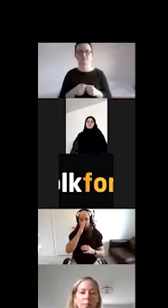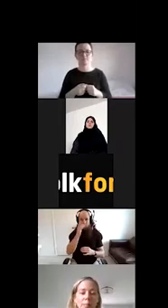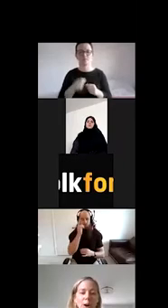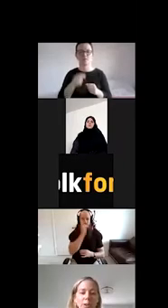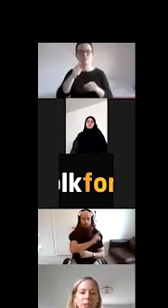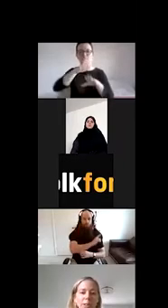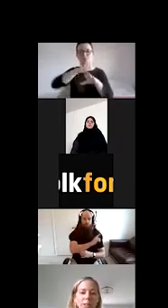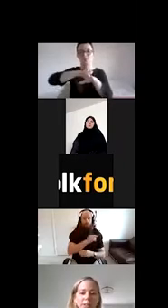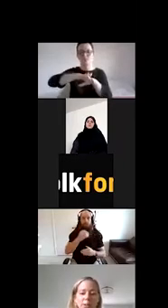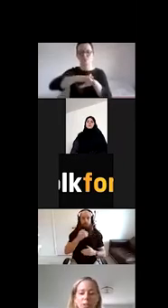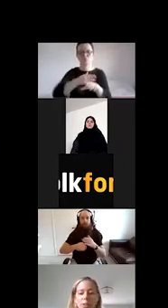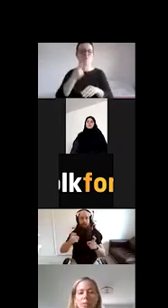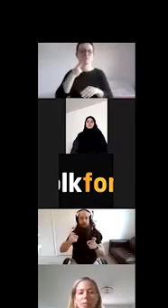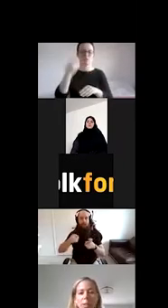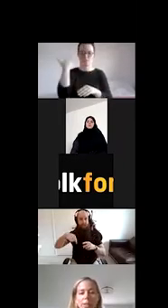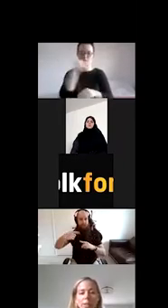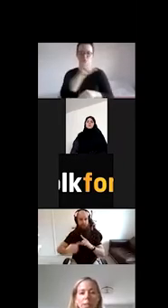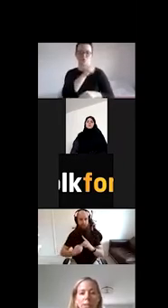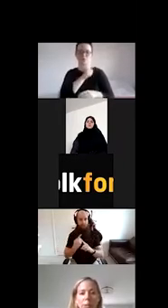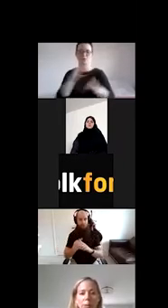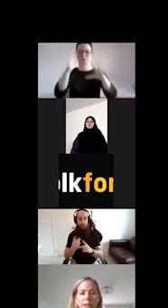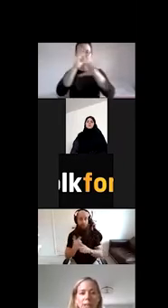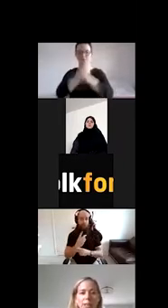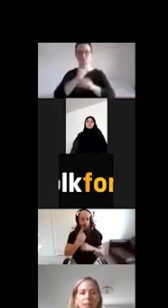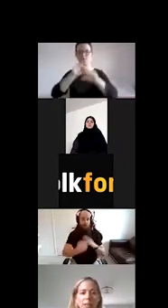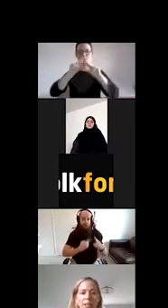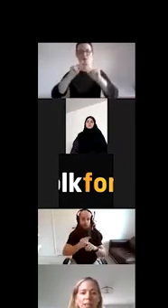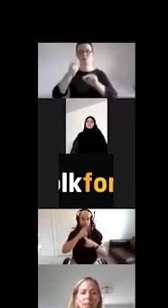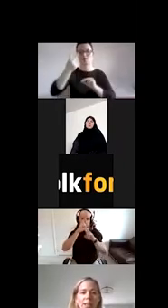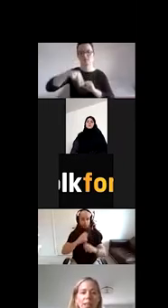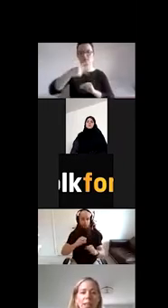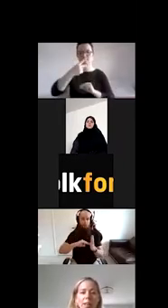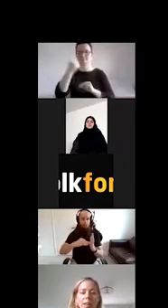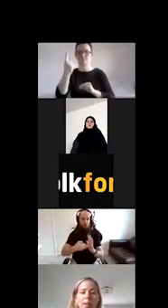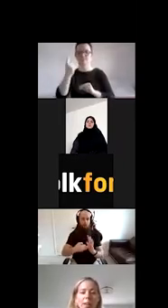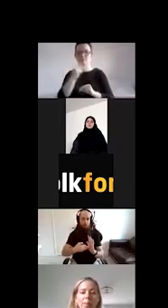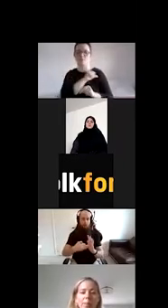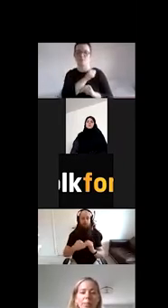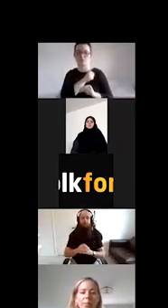in March this year. So it's a 1-year study project.